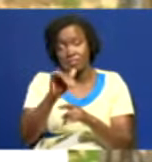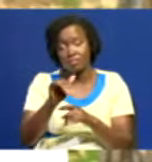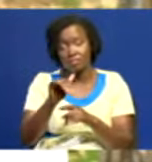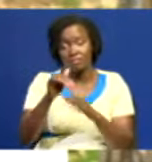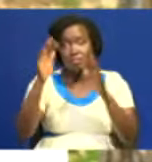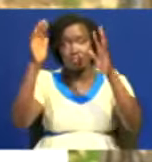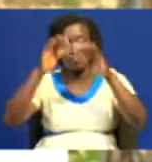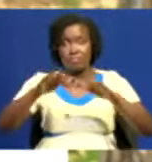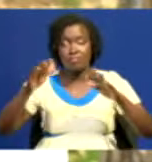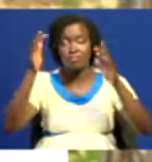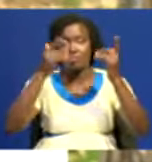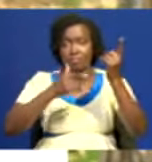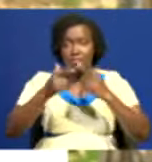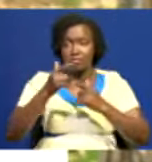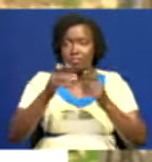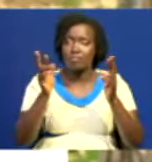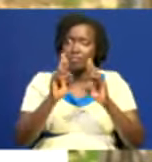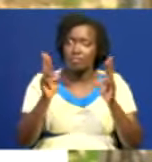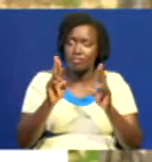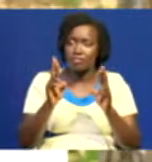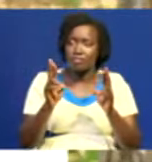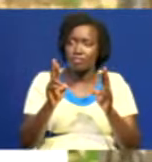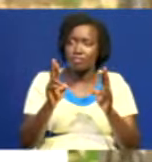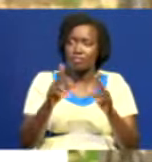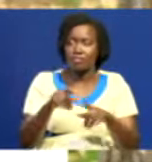coming. Prepare for El Nino.